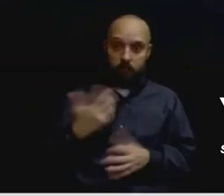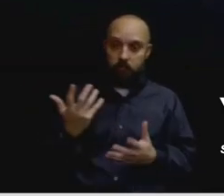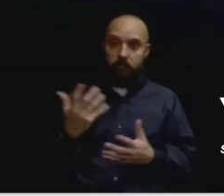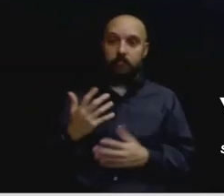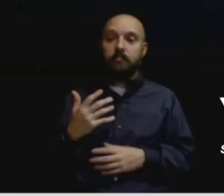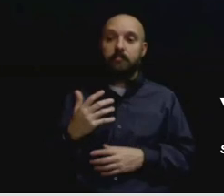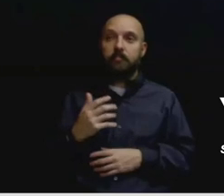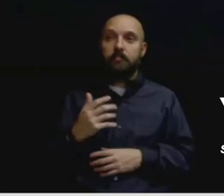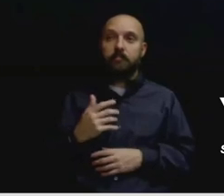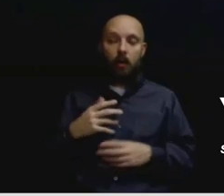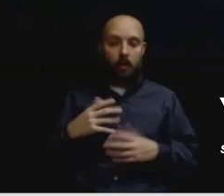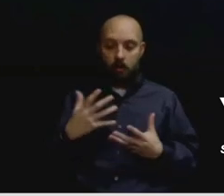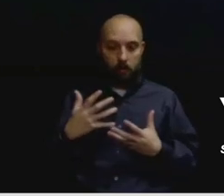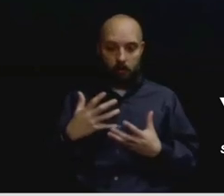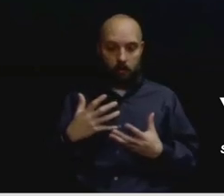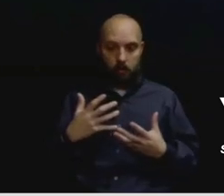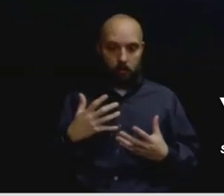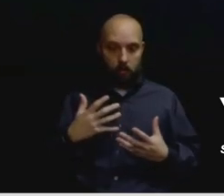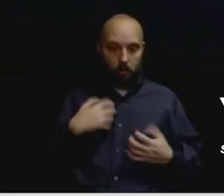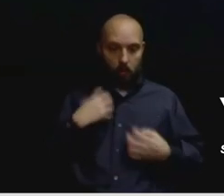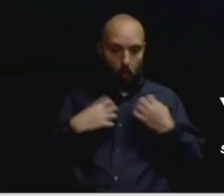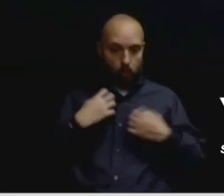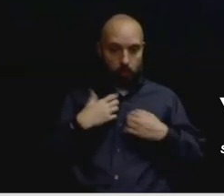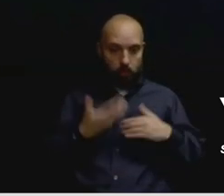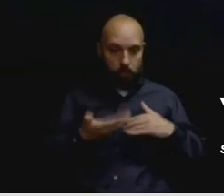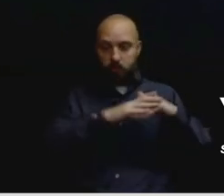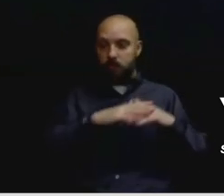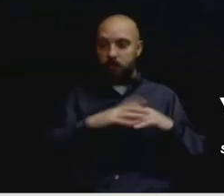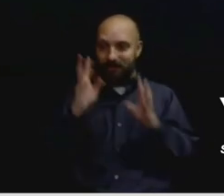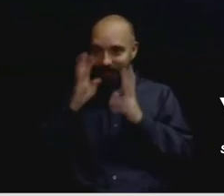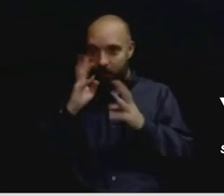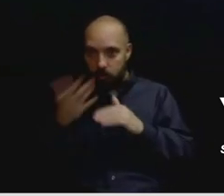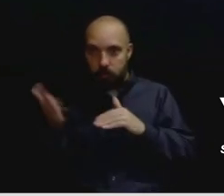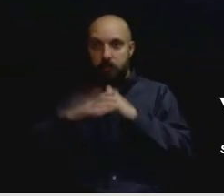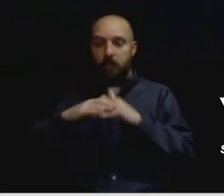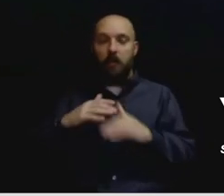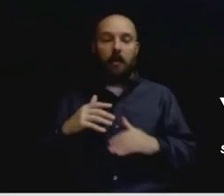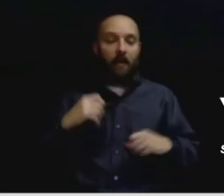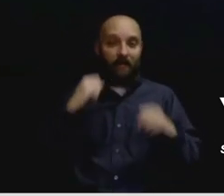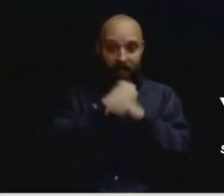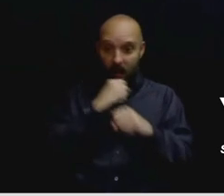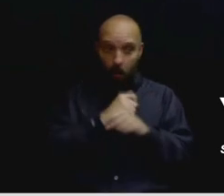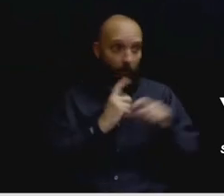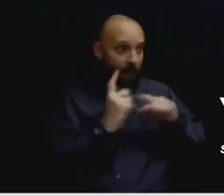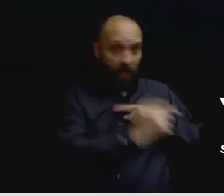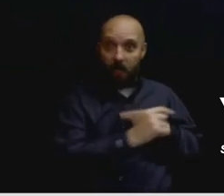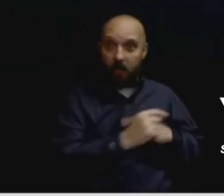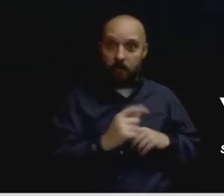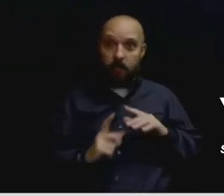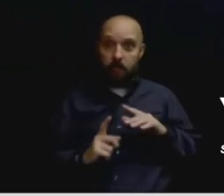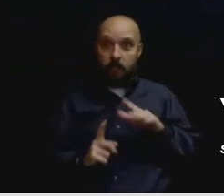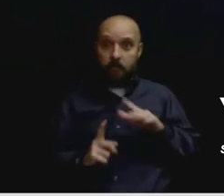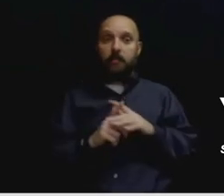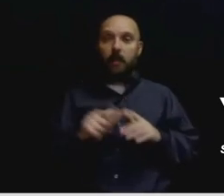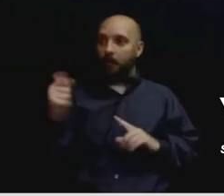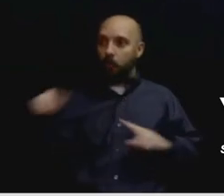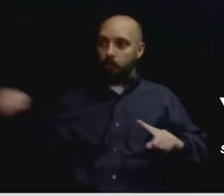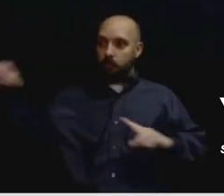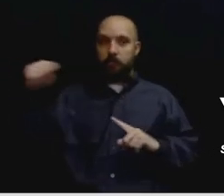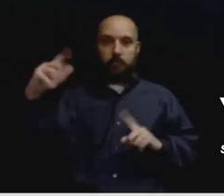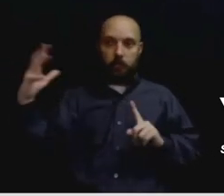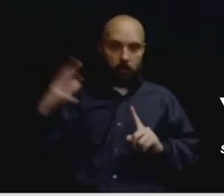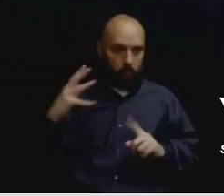and tears. I cry. Fight or flight mode engaged. Others around either don't know what to do or think or